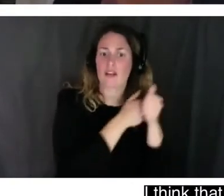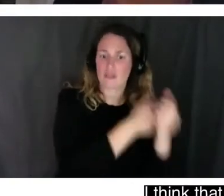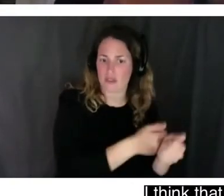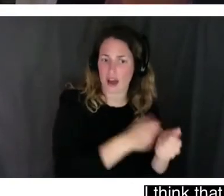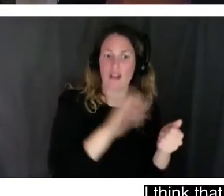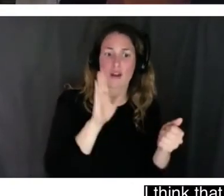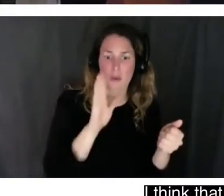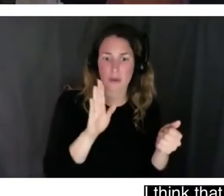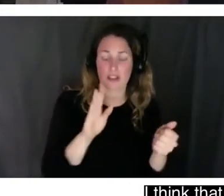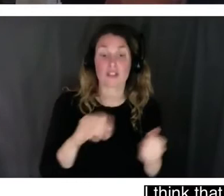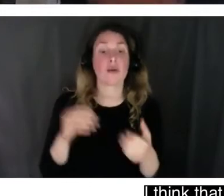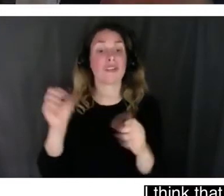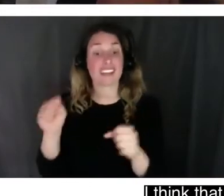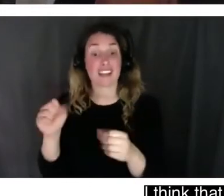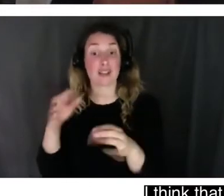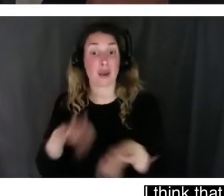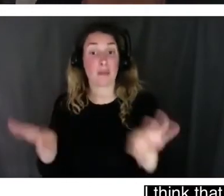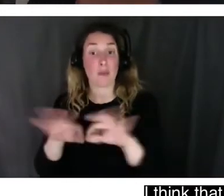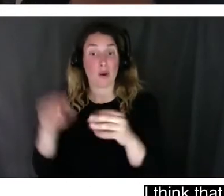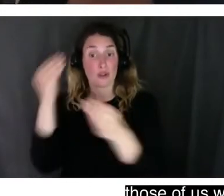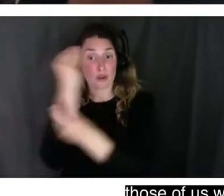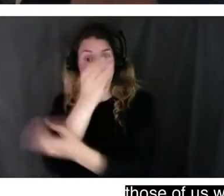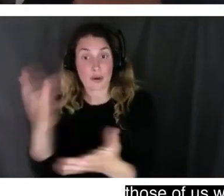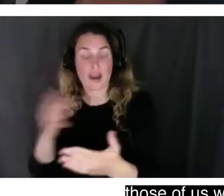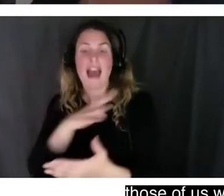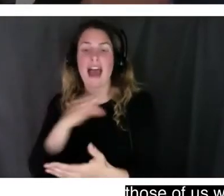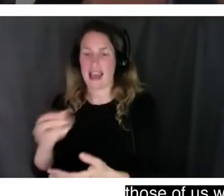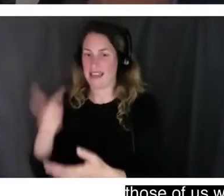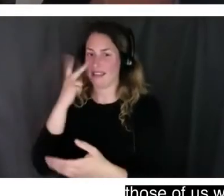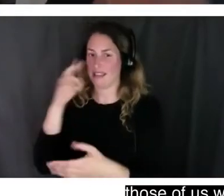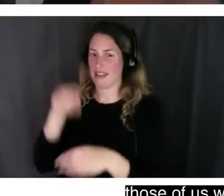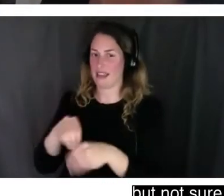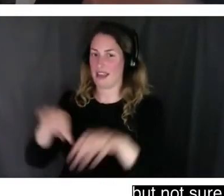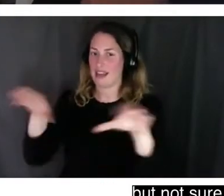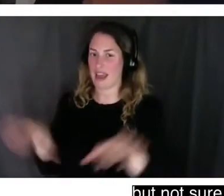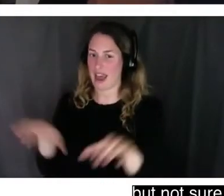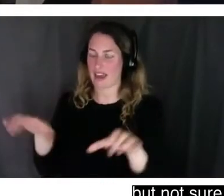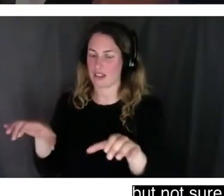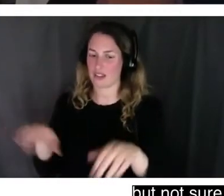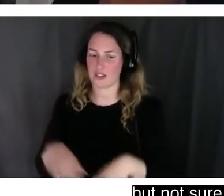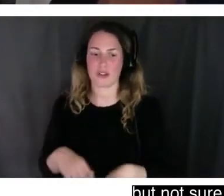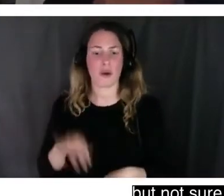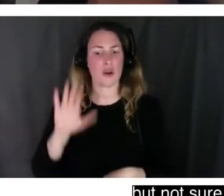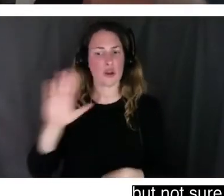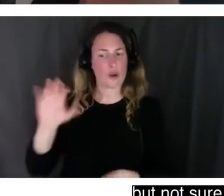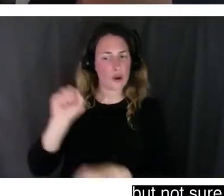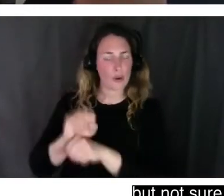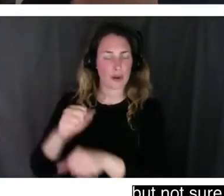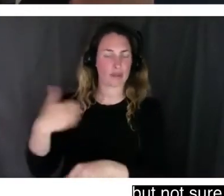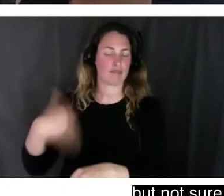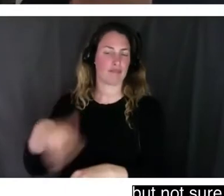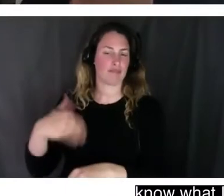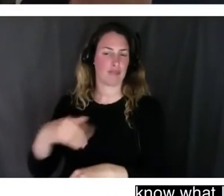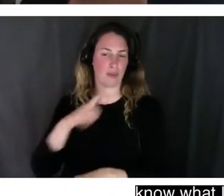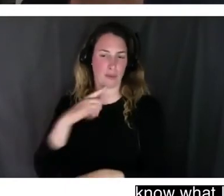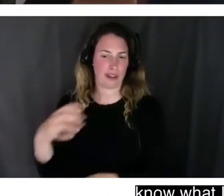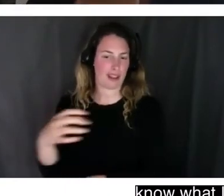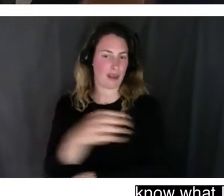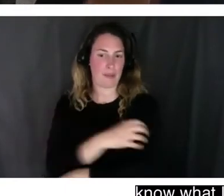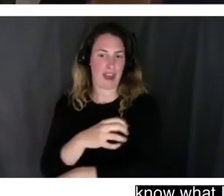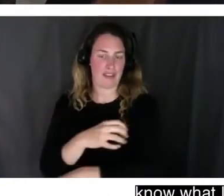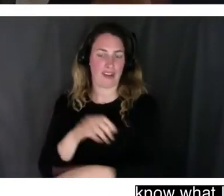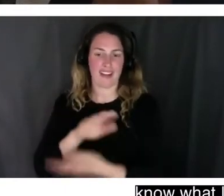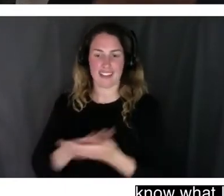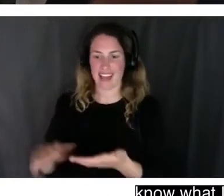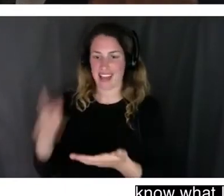doing it. And I think that's just right. Very empowering for those of us who've been kind of banging away, but not sure what's happening above us. You know what I mean?